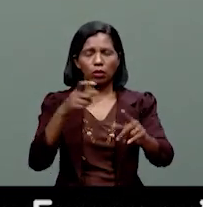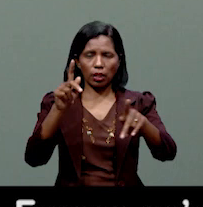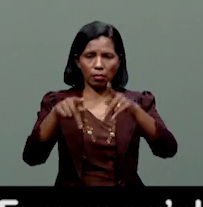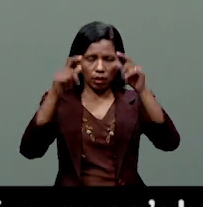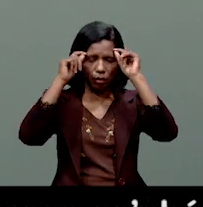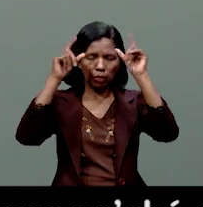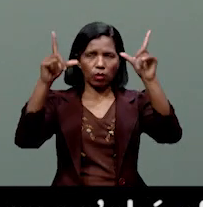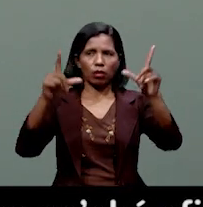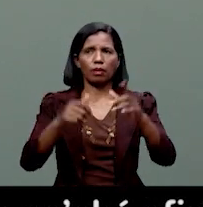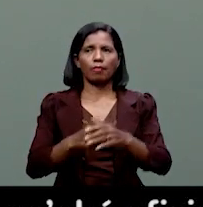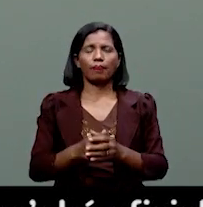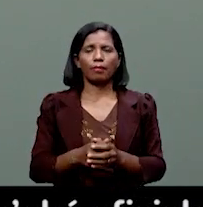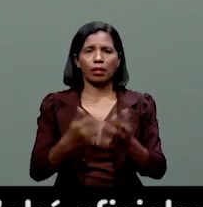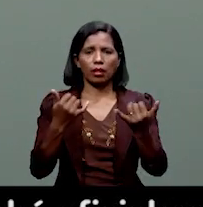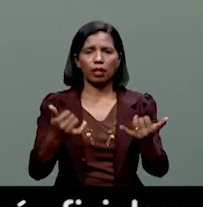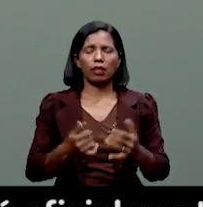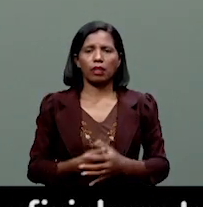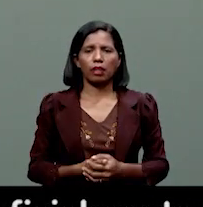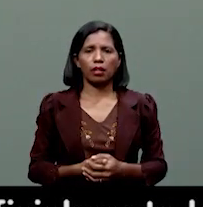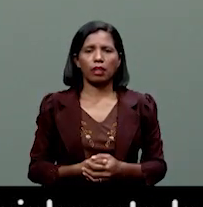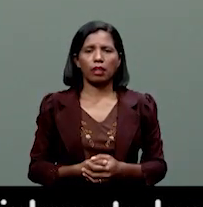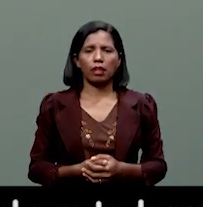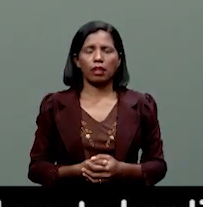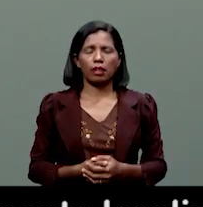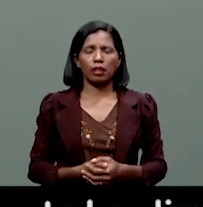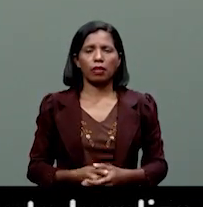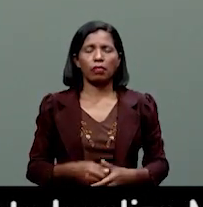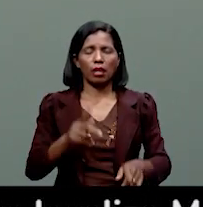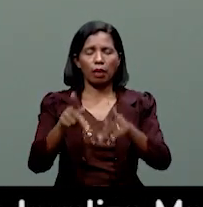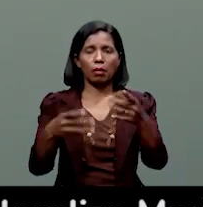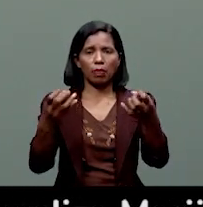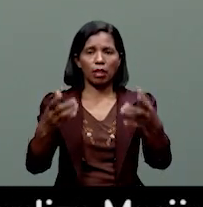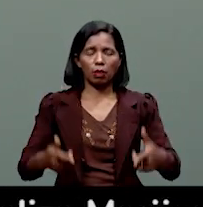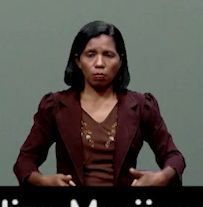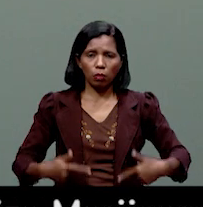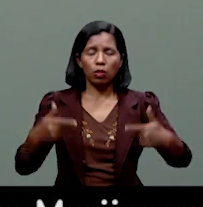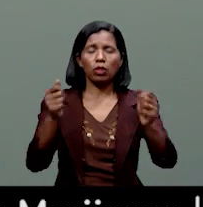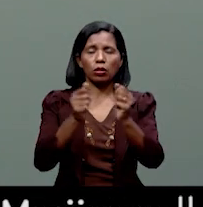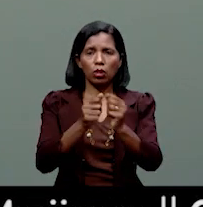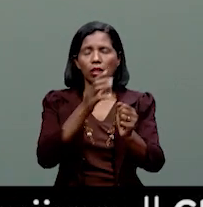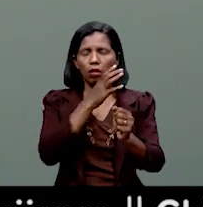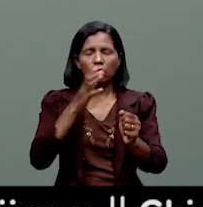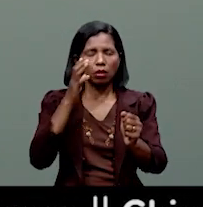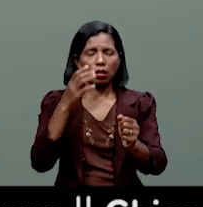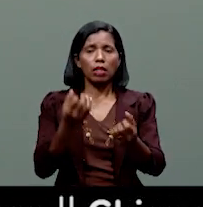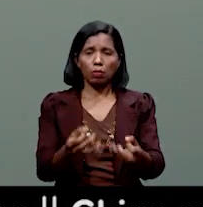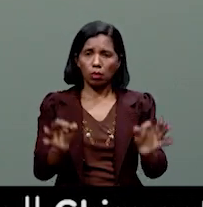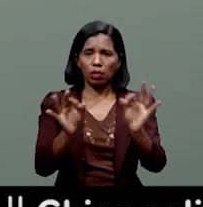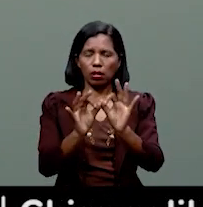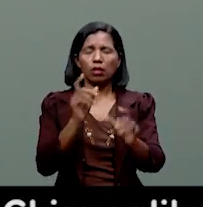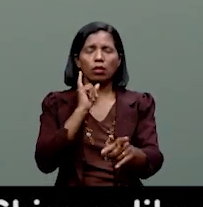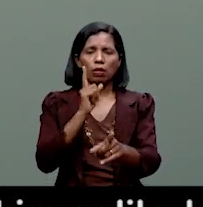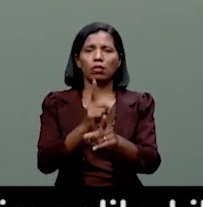rasik idene tamahia kategori no emak moris ho agrikultura ho setor ini sinti katak importante tebes